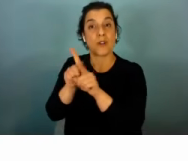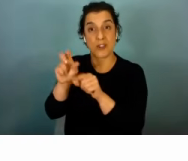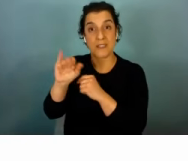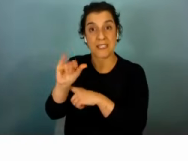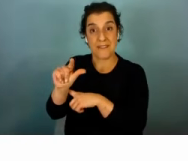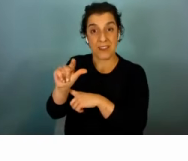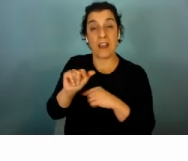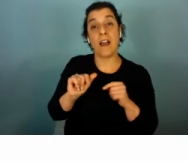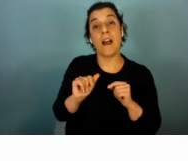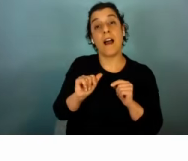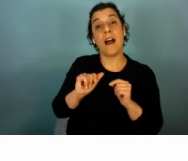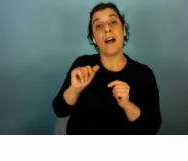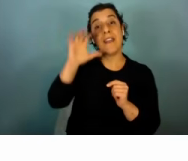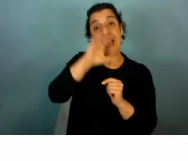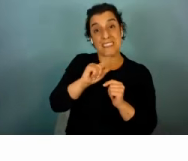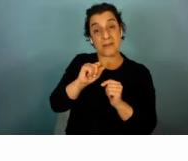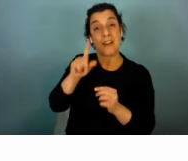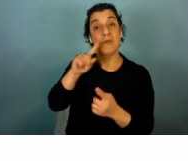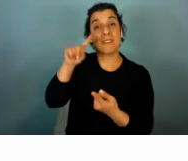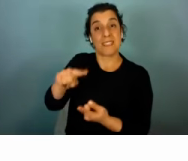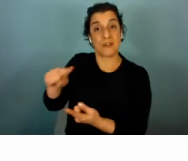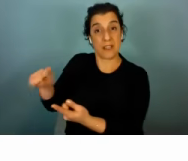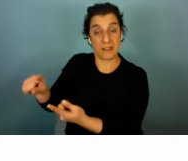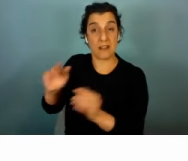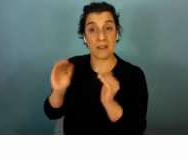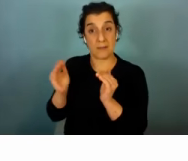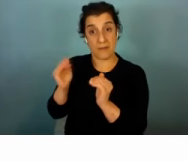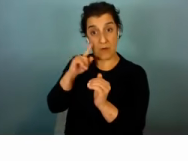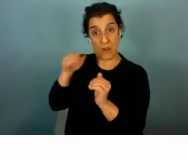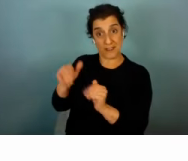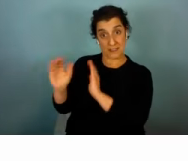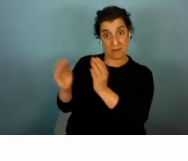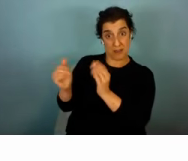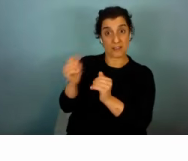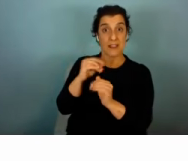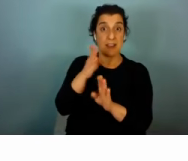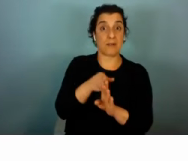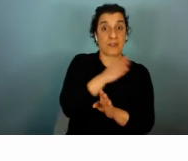of the estimate decreasing between this comparison and the previous one.